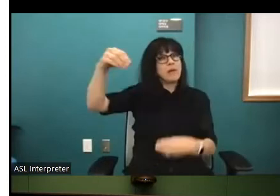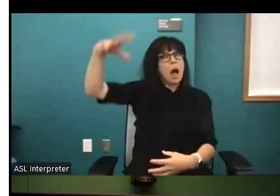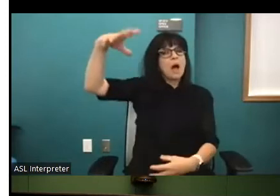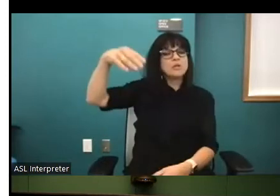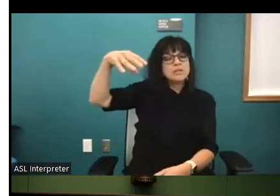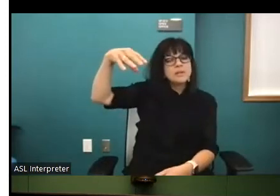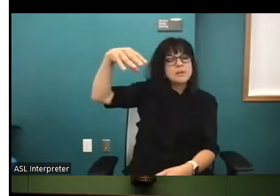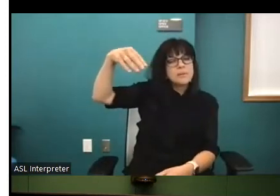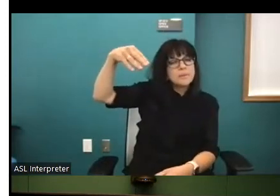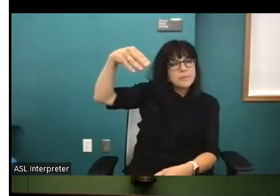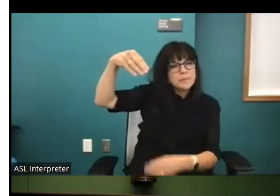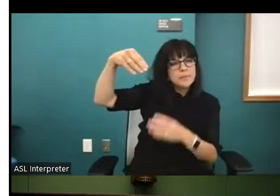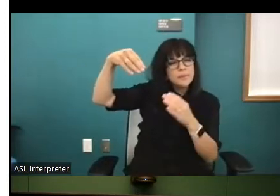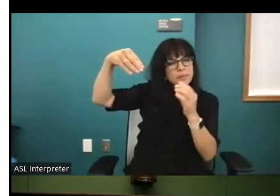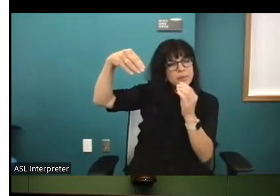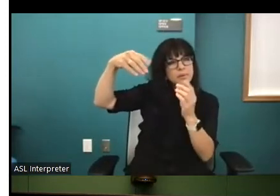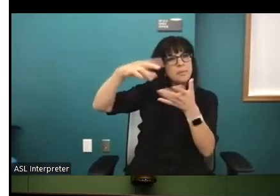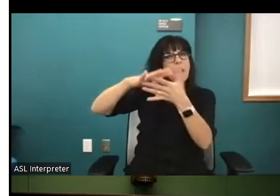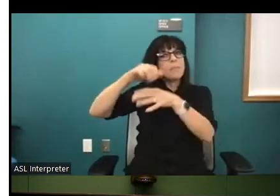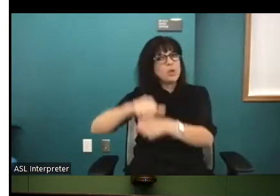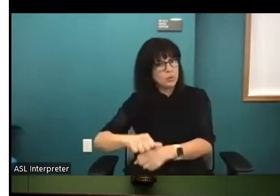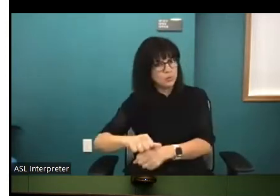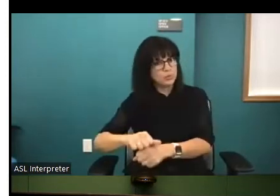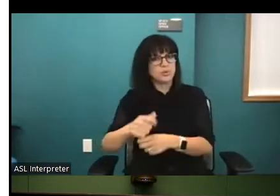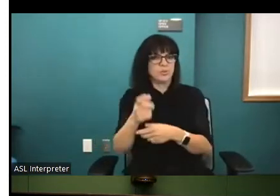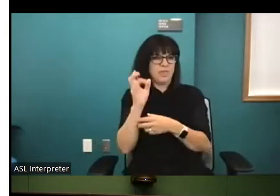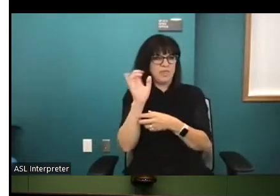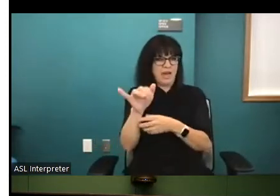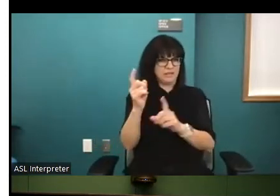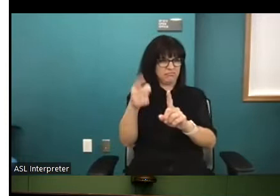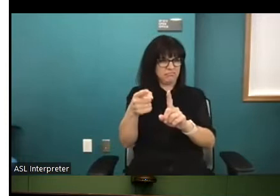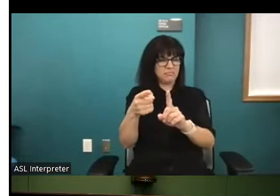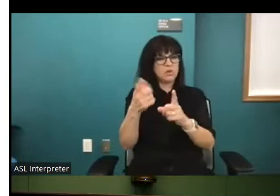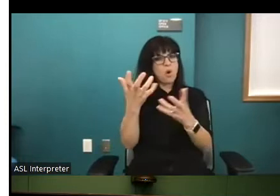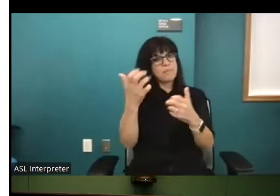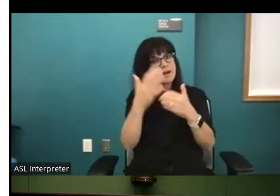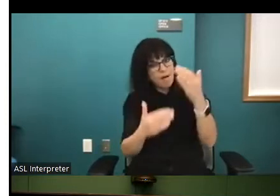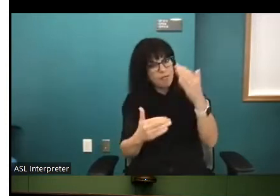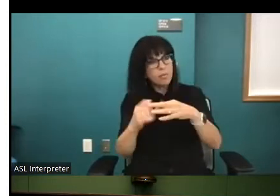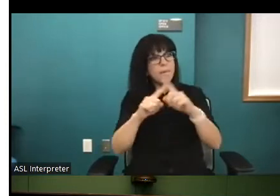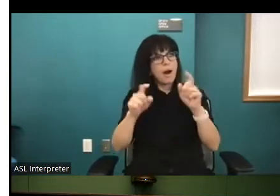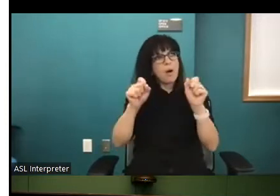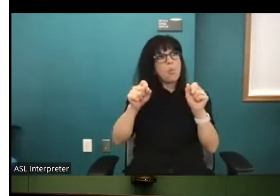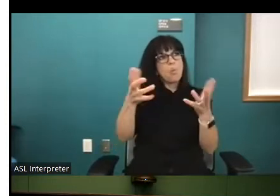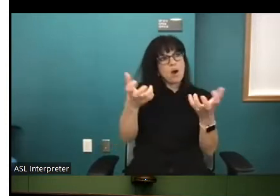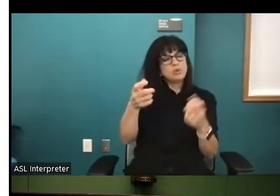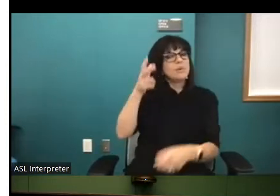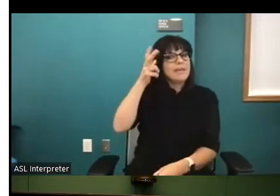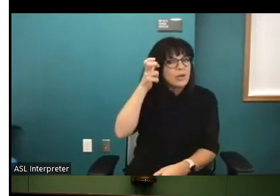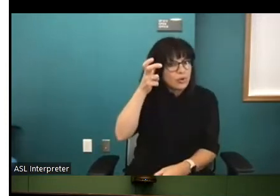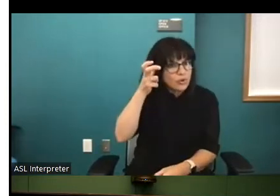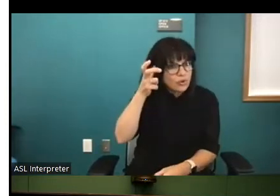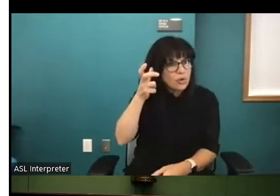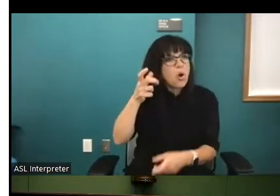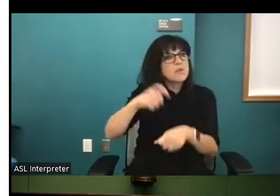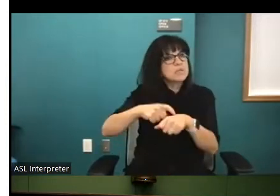dimmer switch, right? And so that's, we're trying to make it comfortable but audible at the same time, right? And over